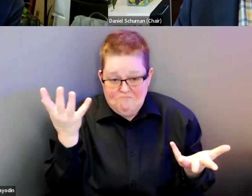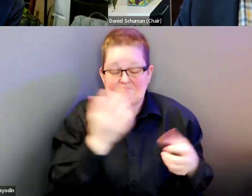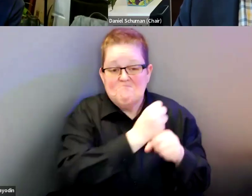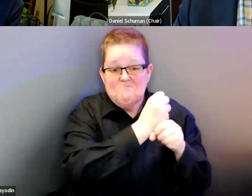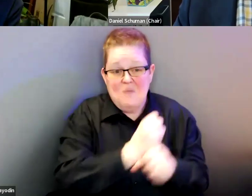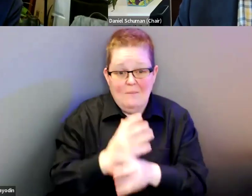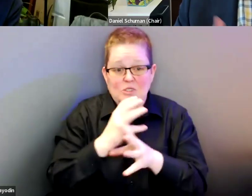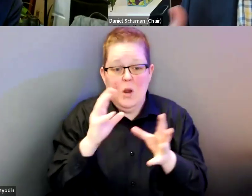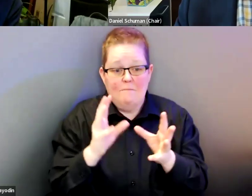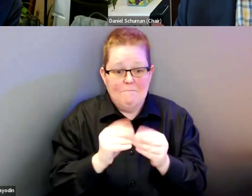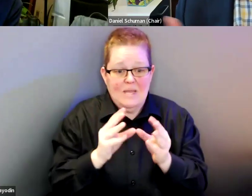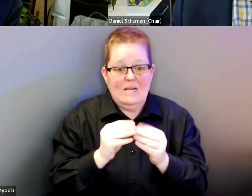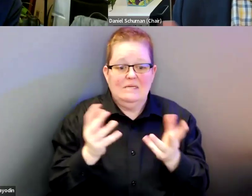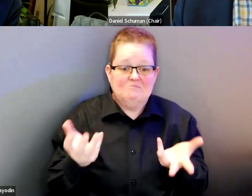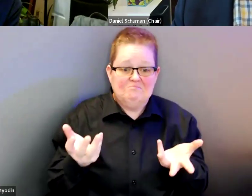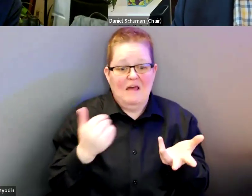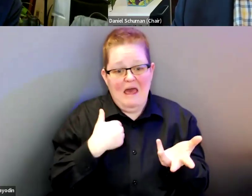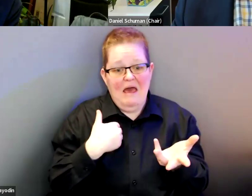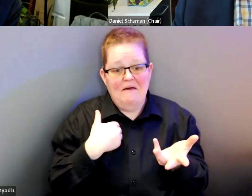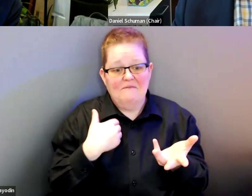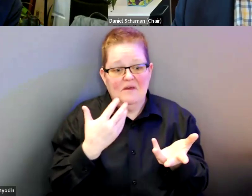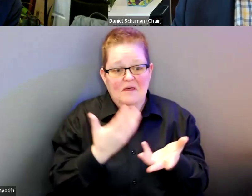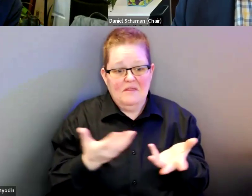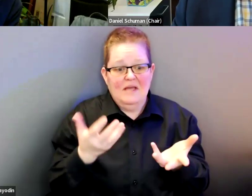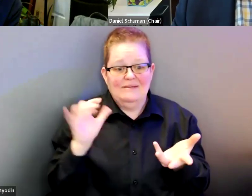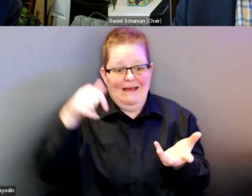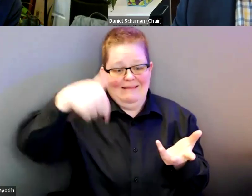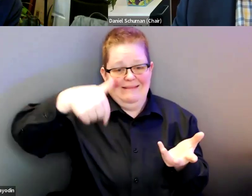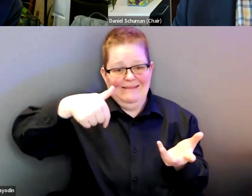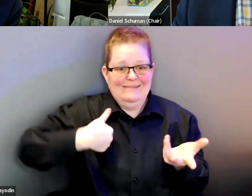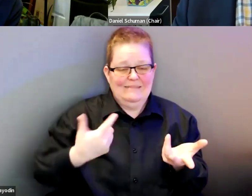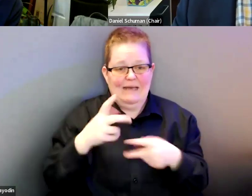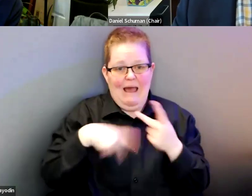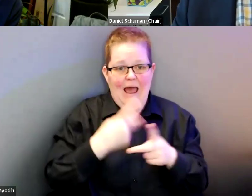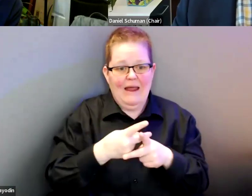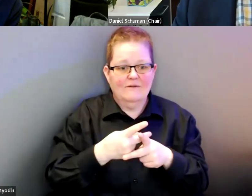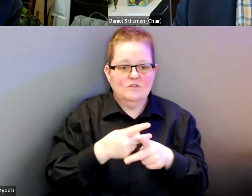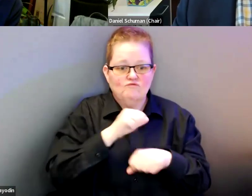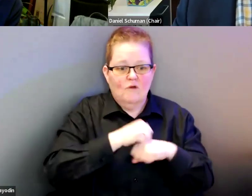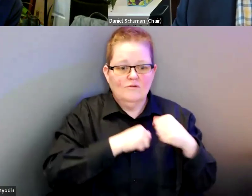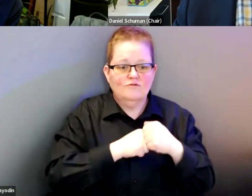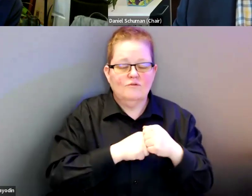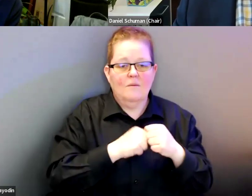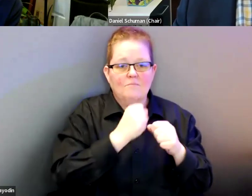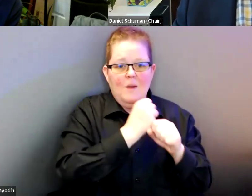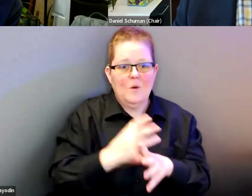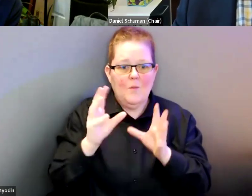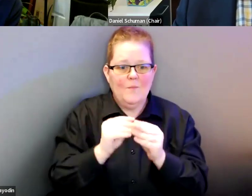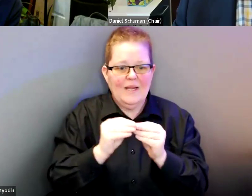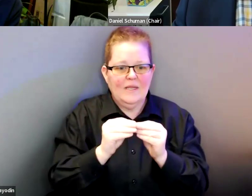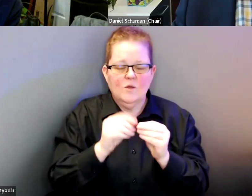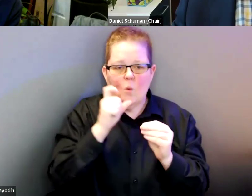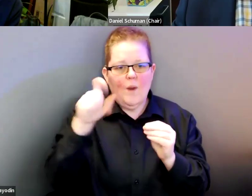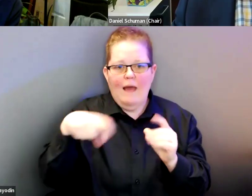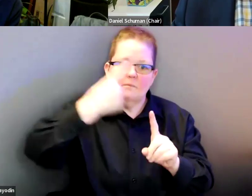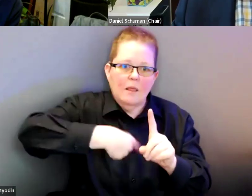that they have things to do. So like this preparatory meeting, which was about structure, it doesn't have to meet every month, but if we